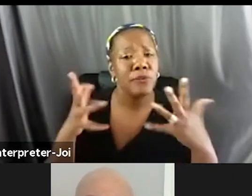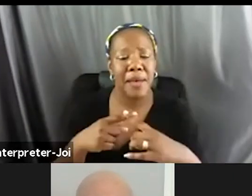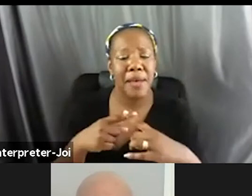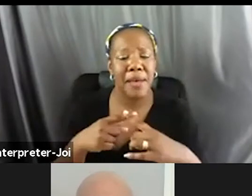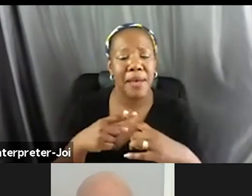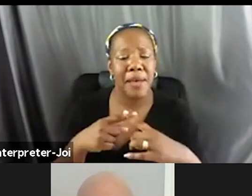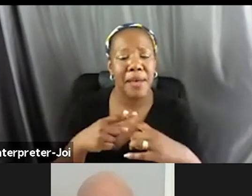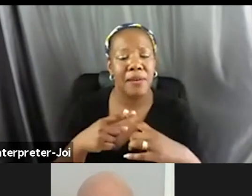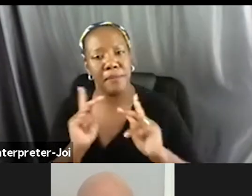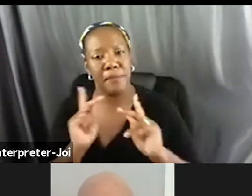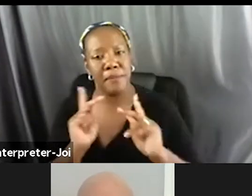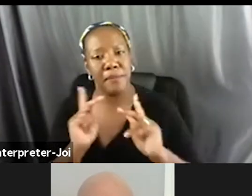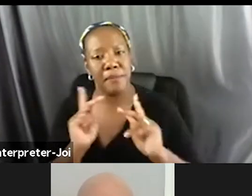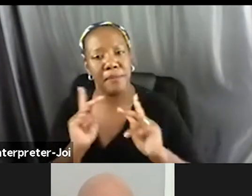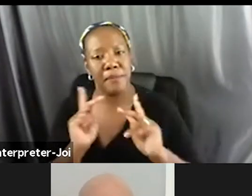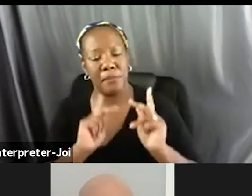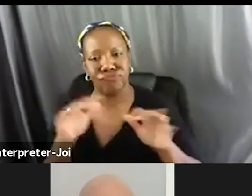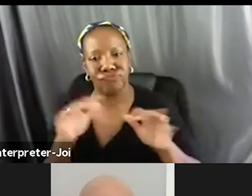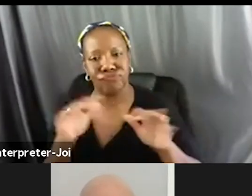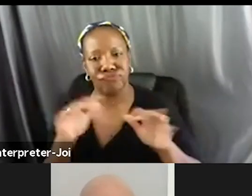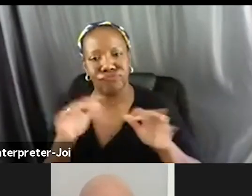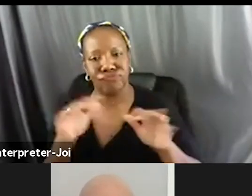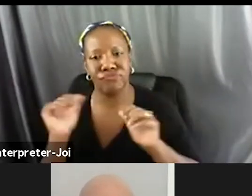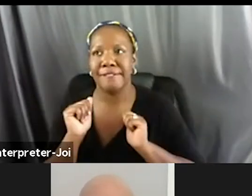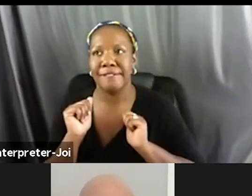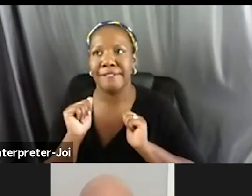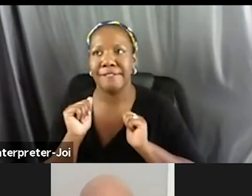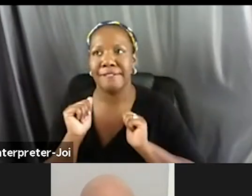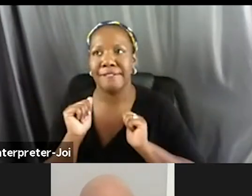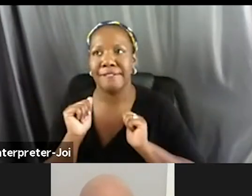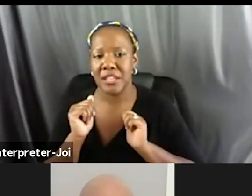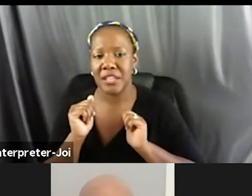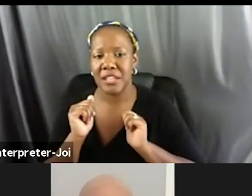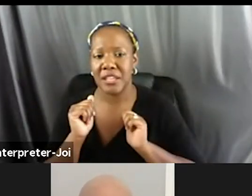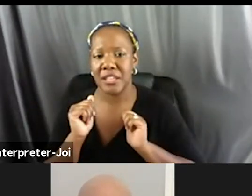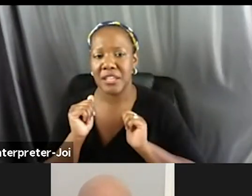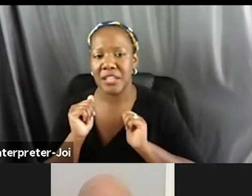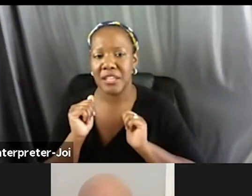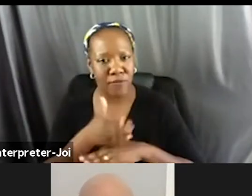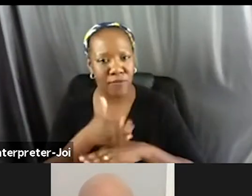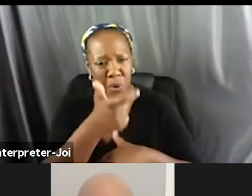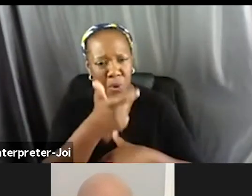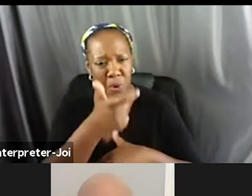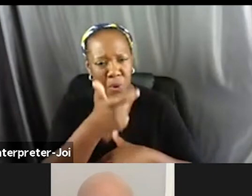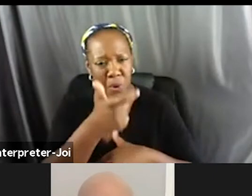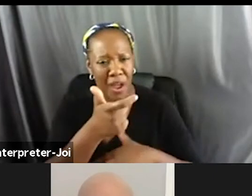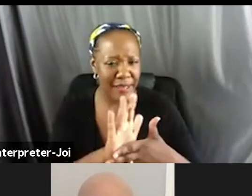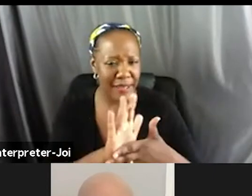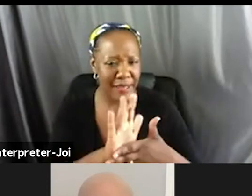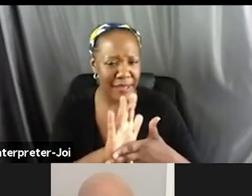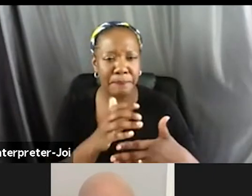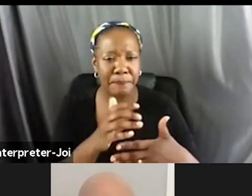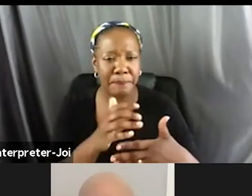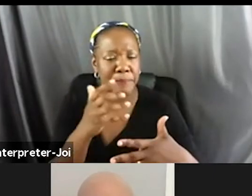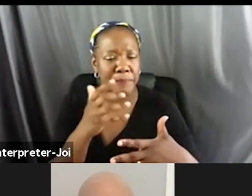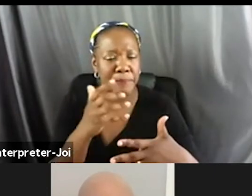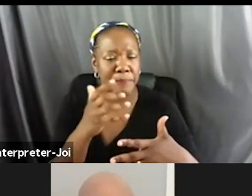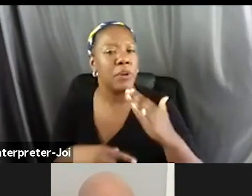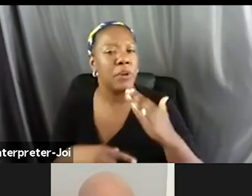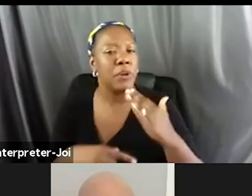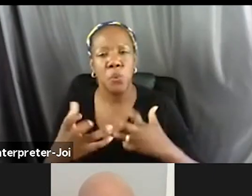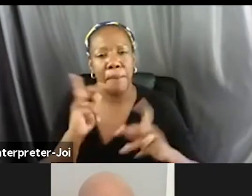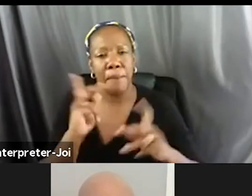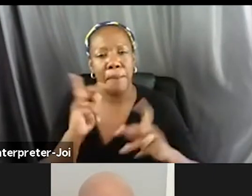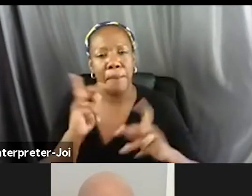away from this film with, what you want them to hear. So I don't know if you guys have any last words before we move to